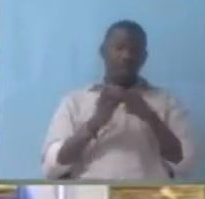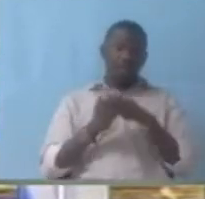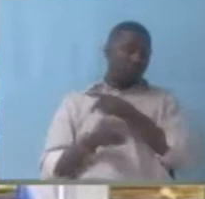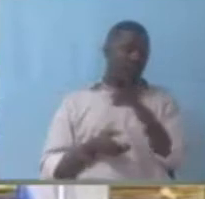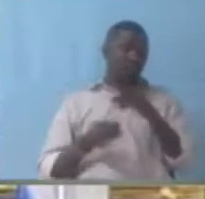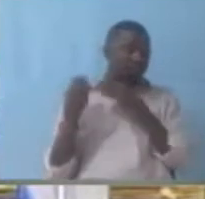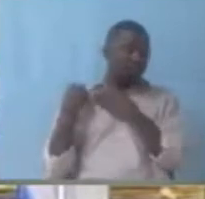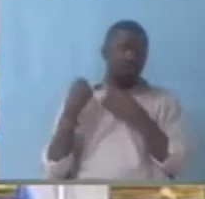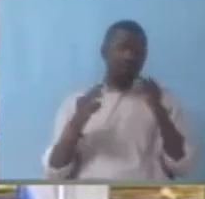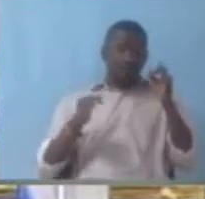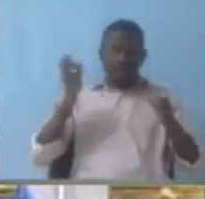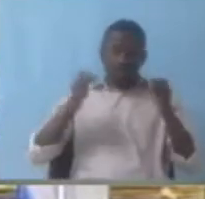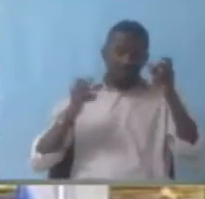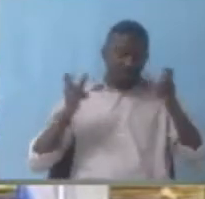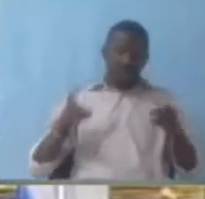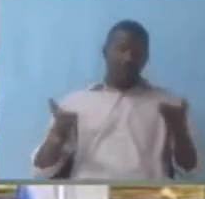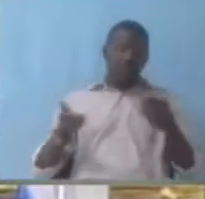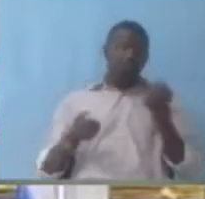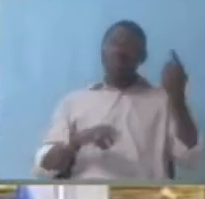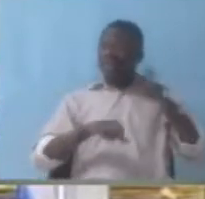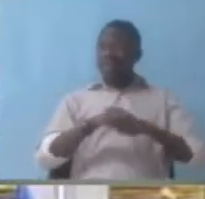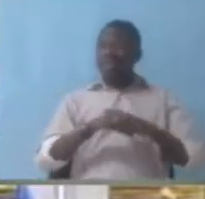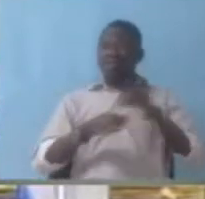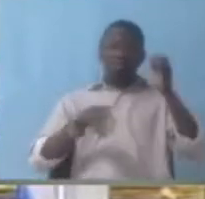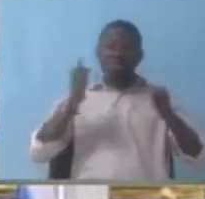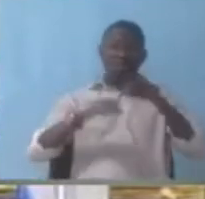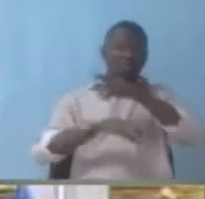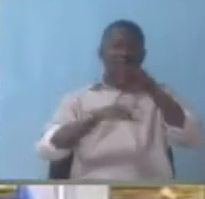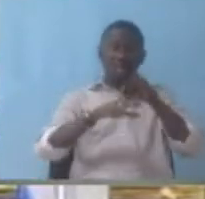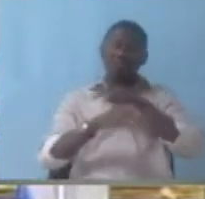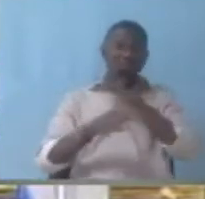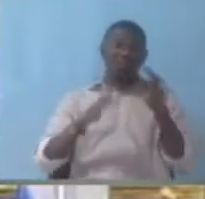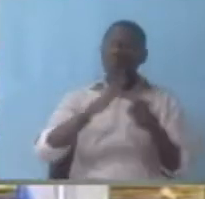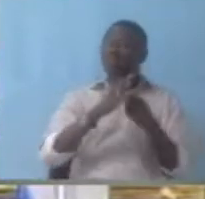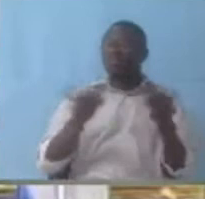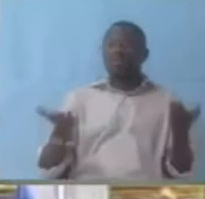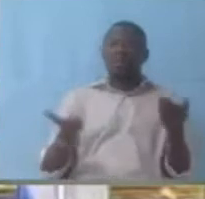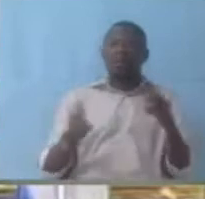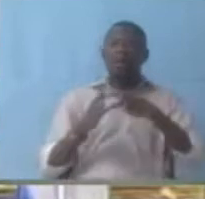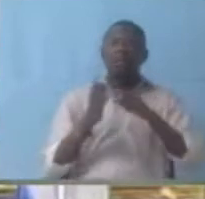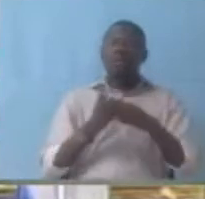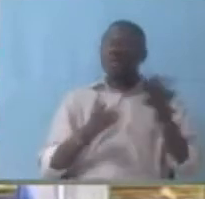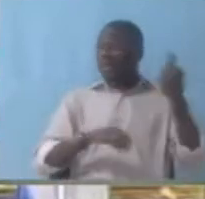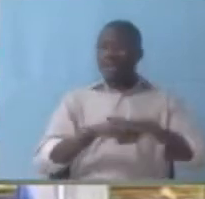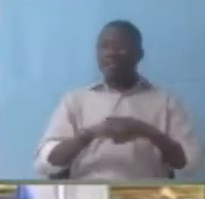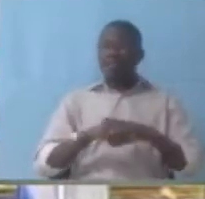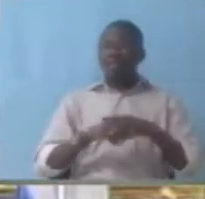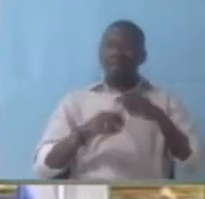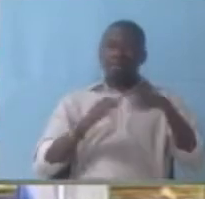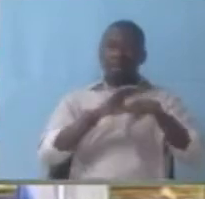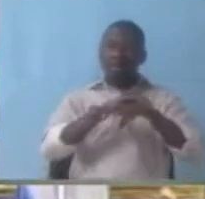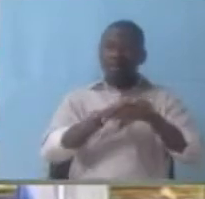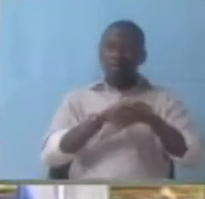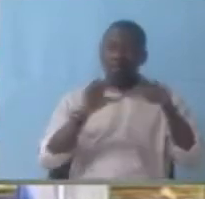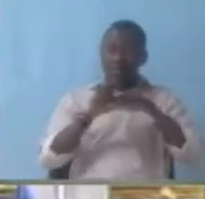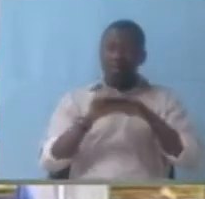ndirlaldi. Because the courts were no longer relevant, were they? Katum kiti bunda lo mankumaya kotenke konyi. So they assumed that role. Roya amunda koi tol council mule ni tolle